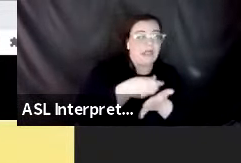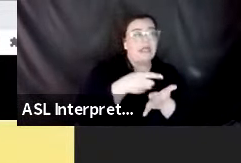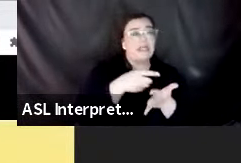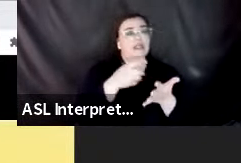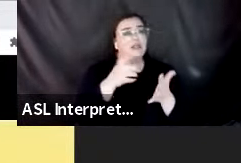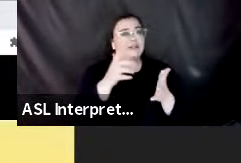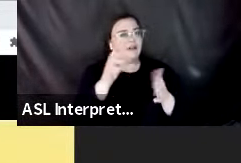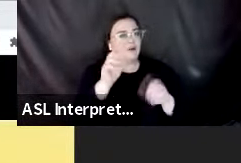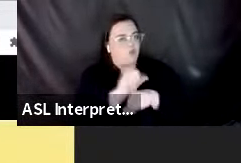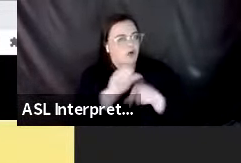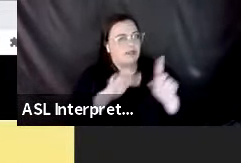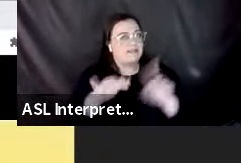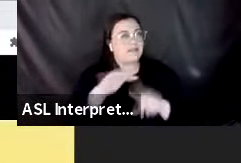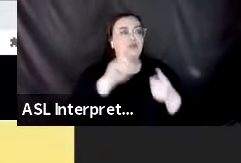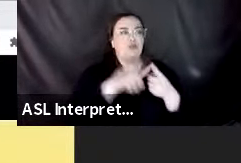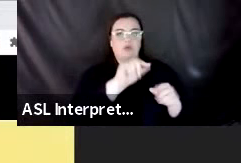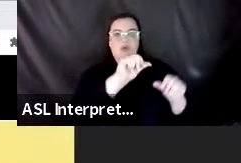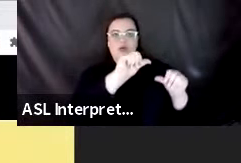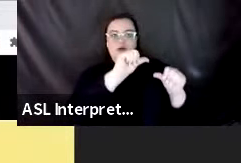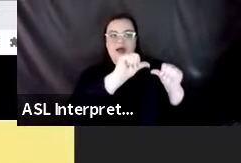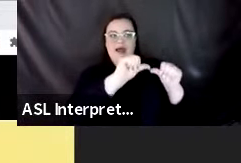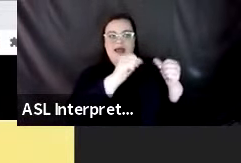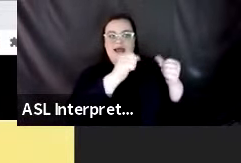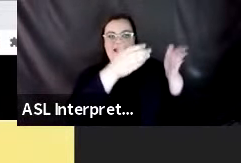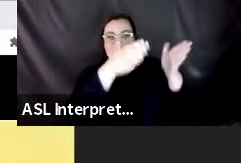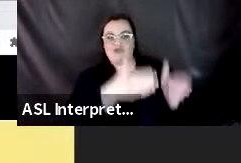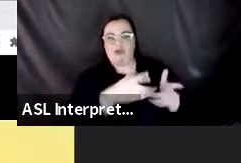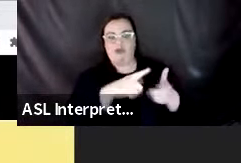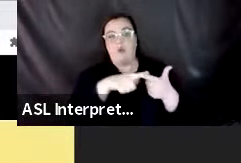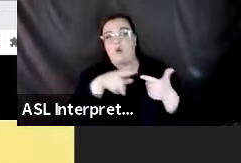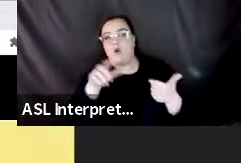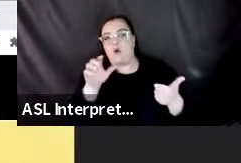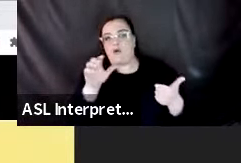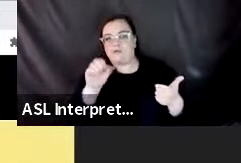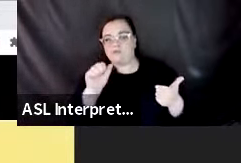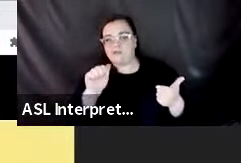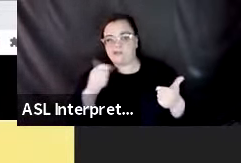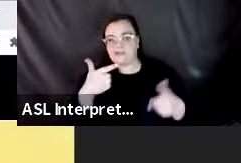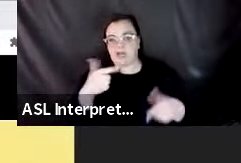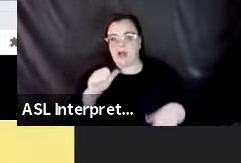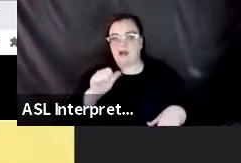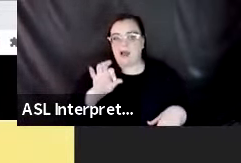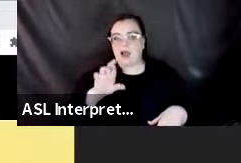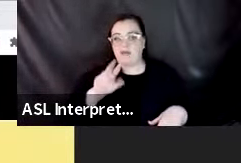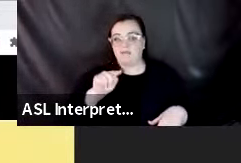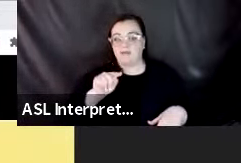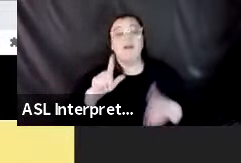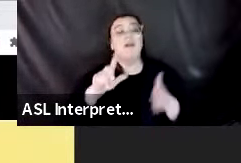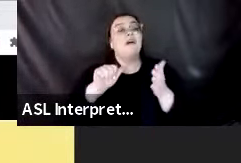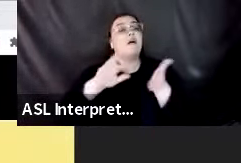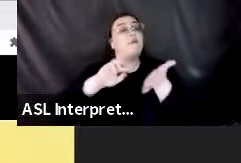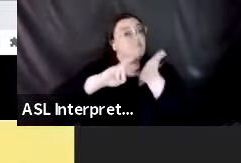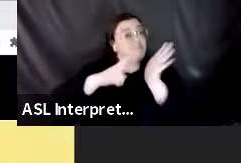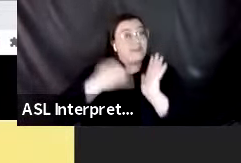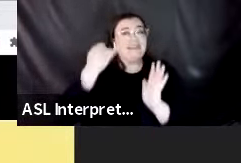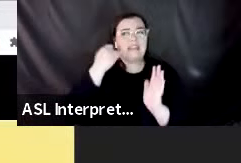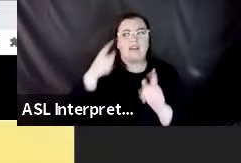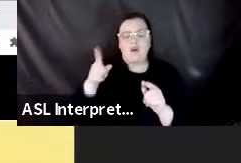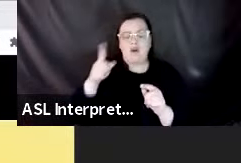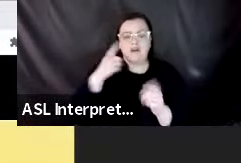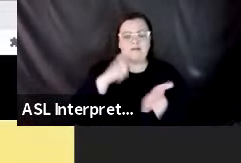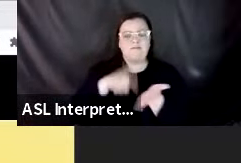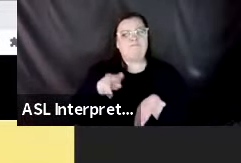union. So this does not prevent you from calling us and telling us of any concerns that you had or any issues that may have come up on set.